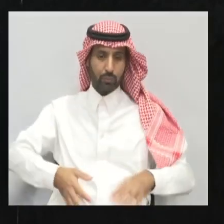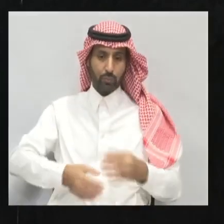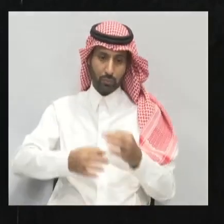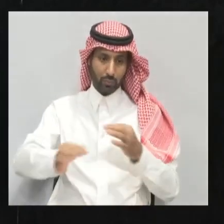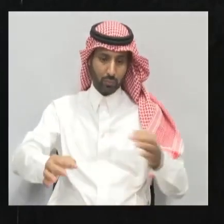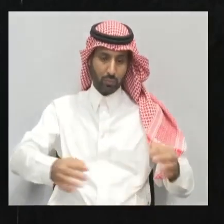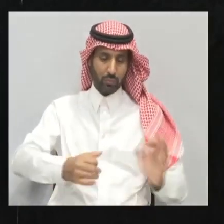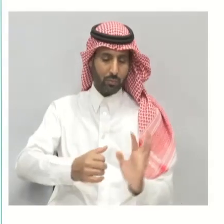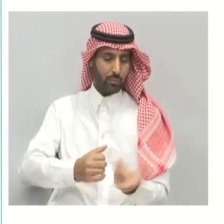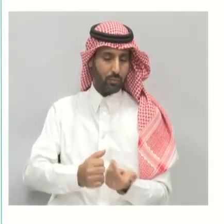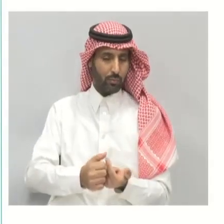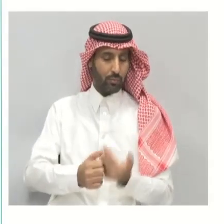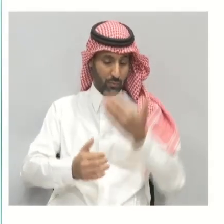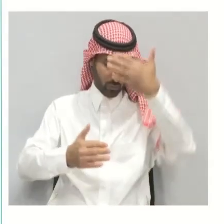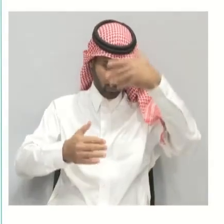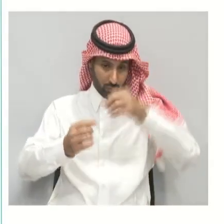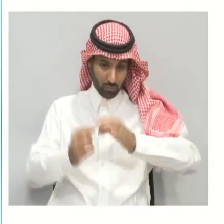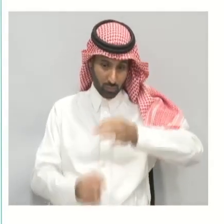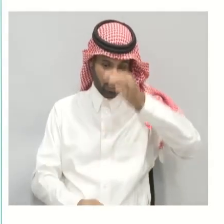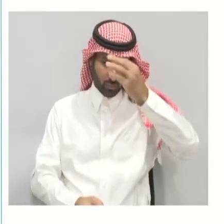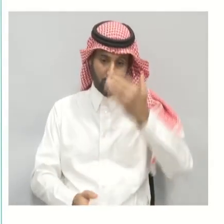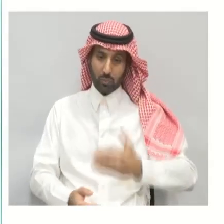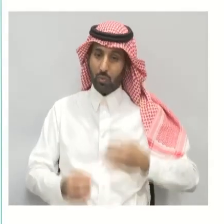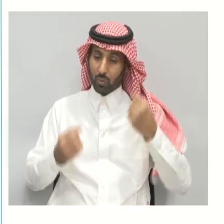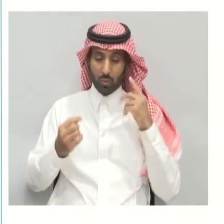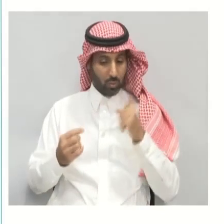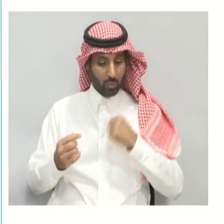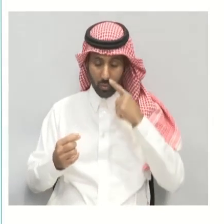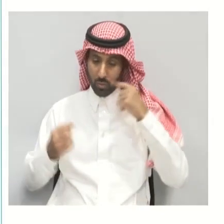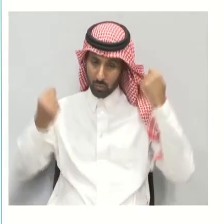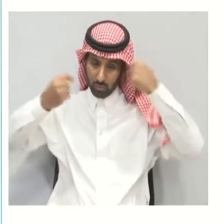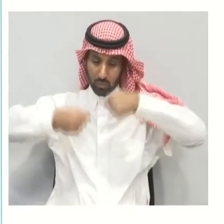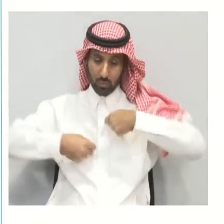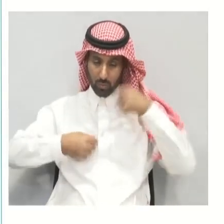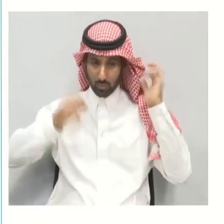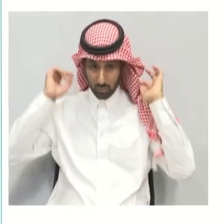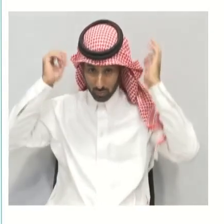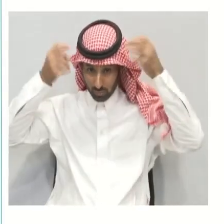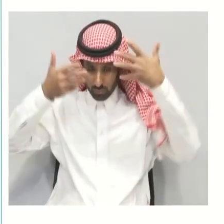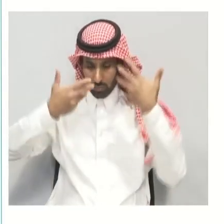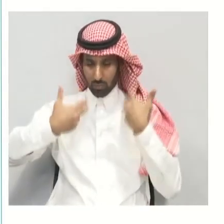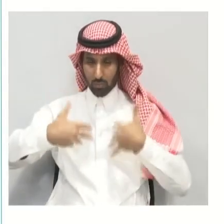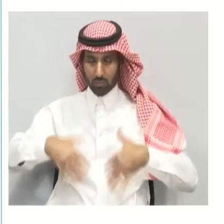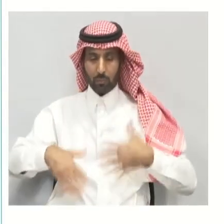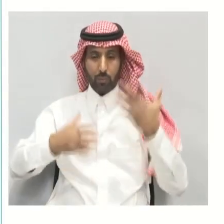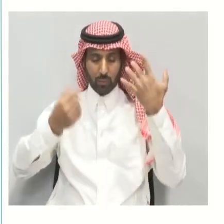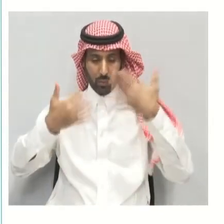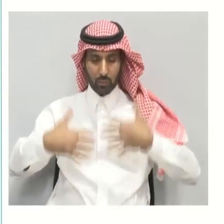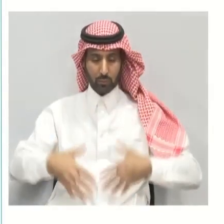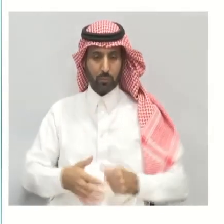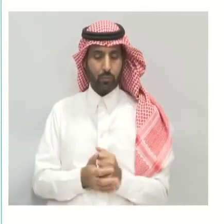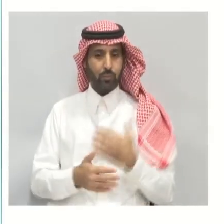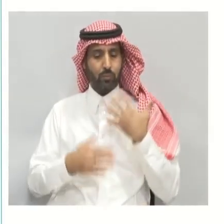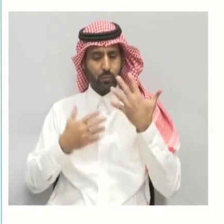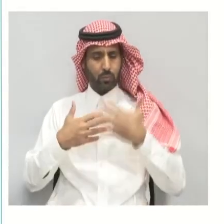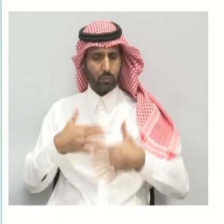waterfalls, and also what should we wear when we go to this waterfall. And also for the second part of this